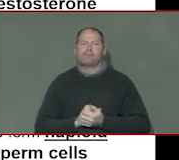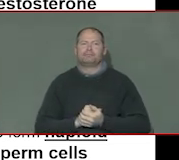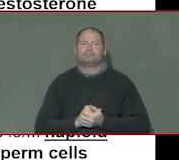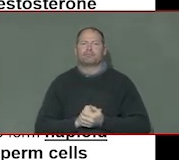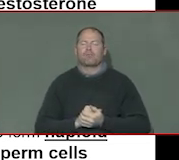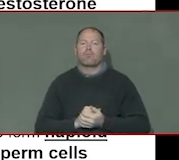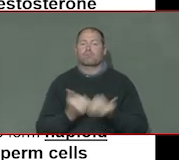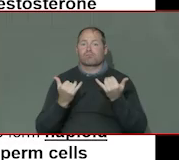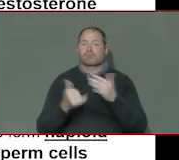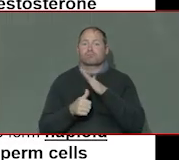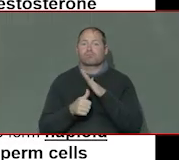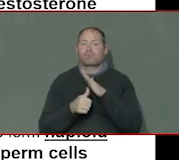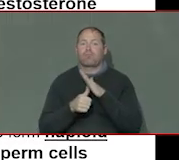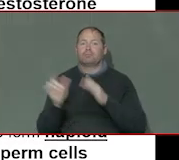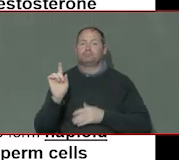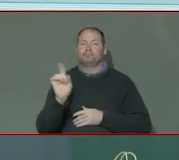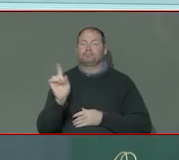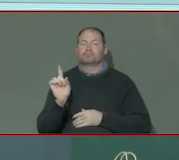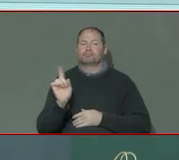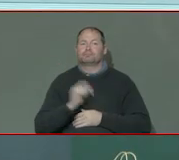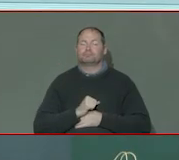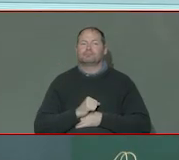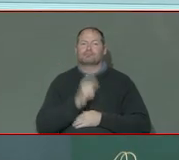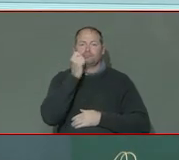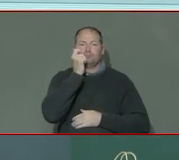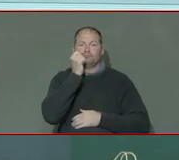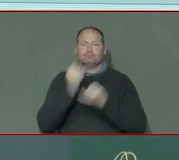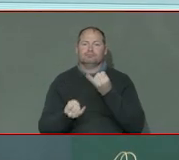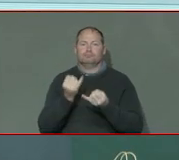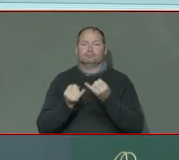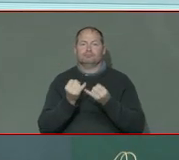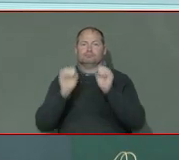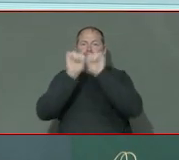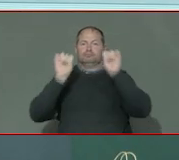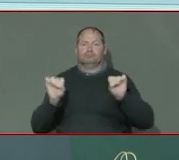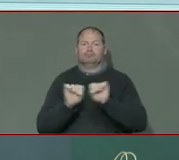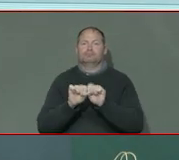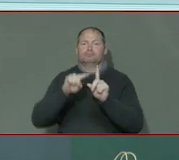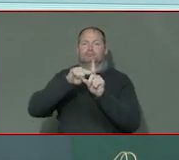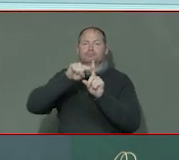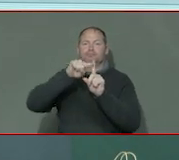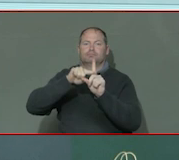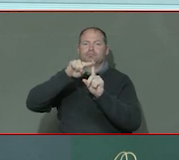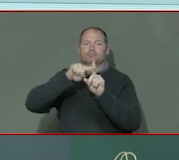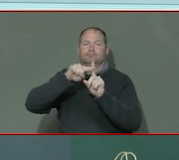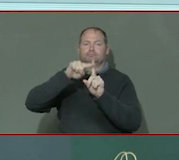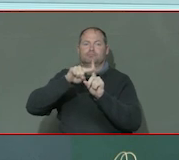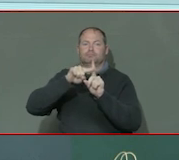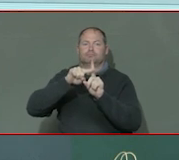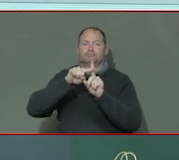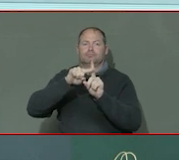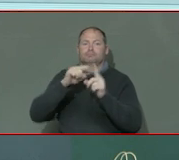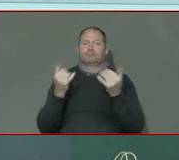But then, very important for male reproductive system, the temperature. It's 2 to